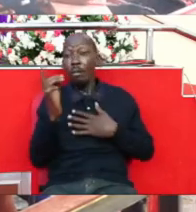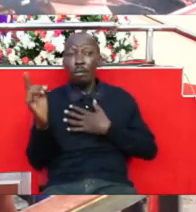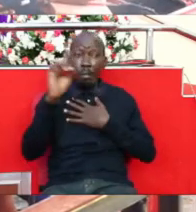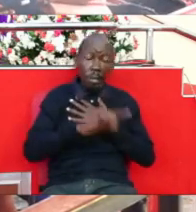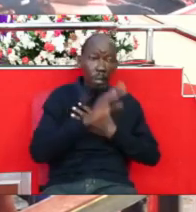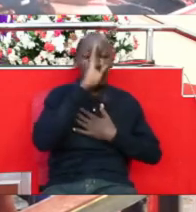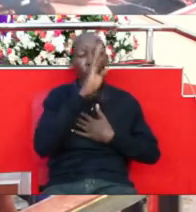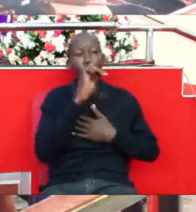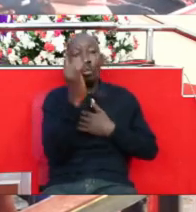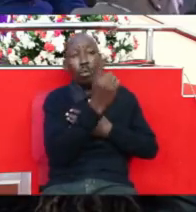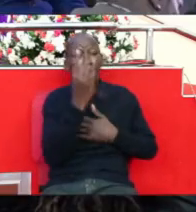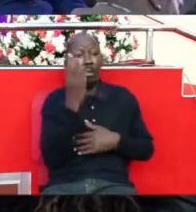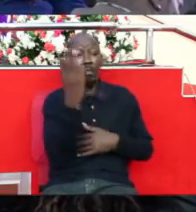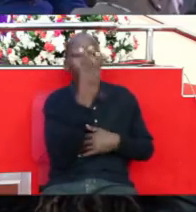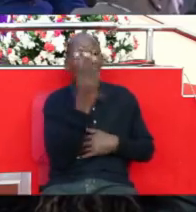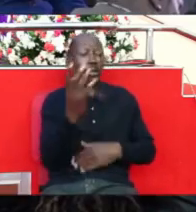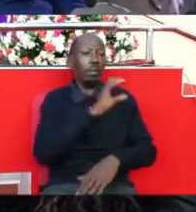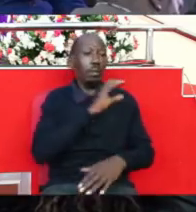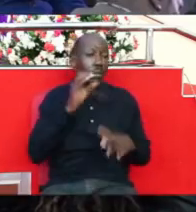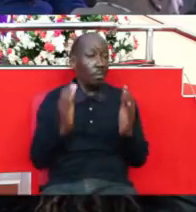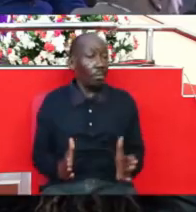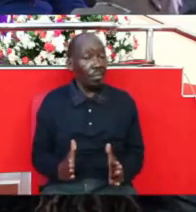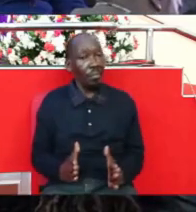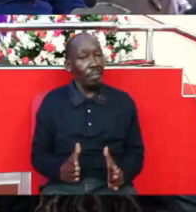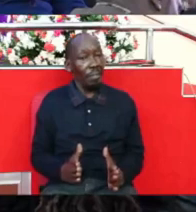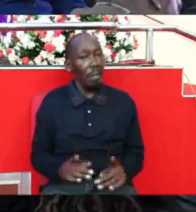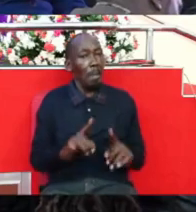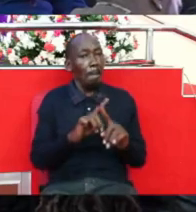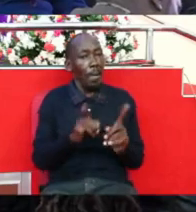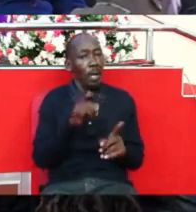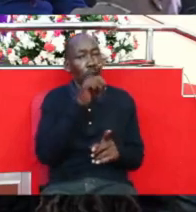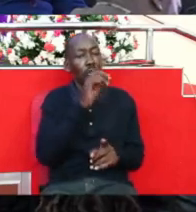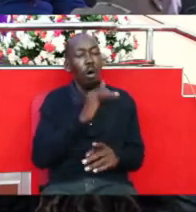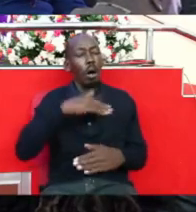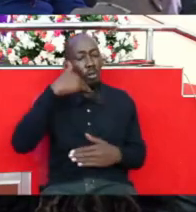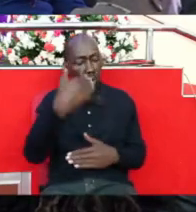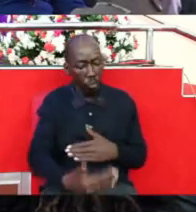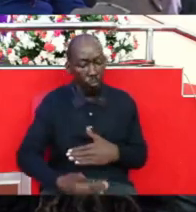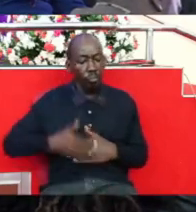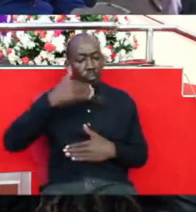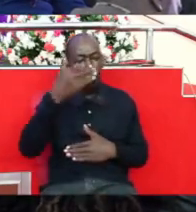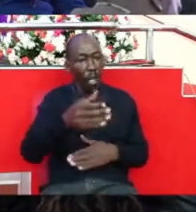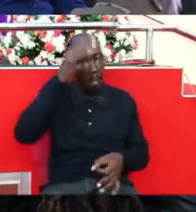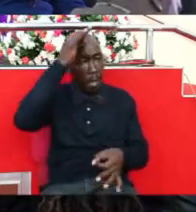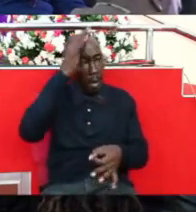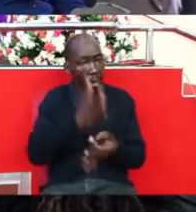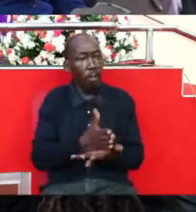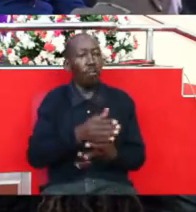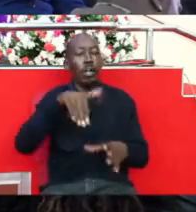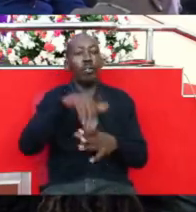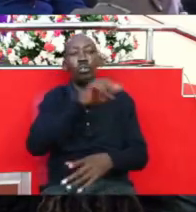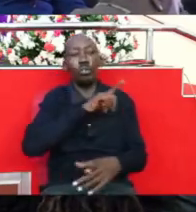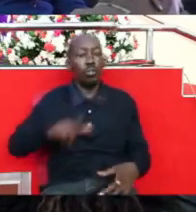wa Jumapili. You are not a Wednesday Christian. Ama mshirika wa Jumatano. But you are consistently a believer in the Lord. Lakini wewe